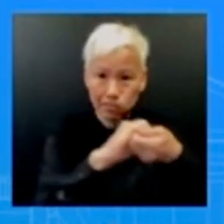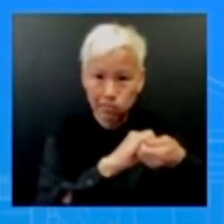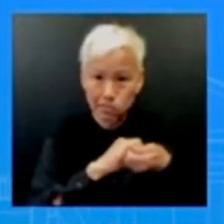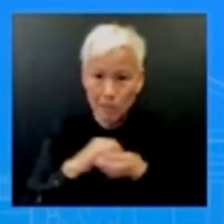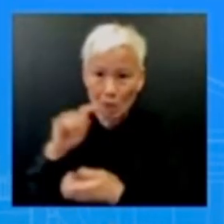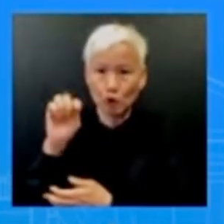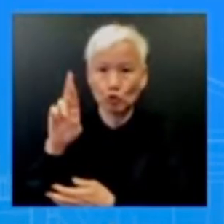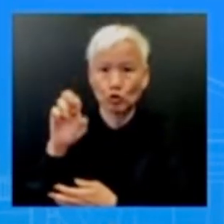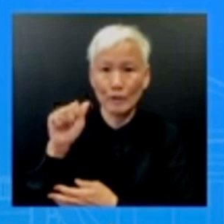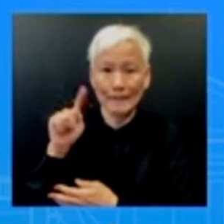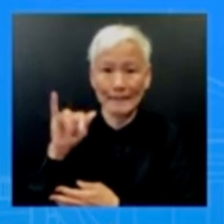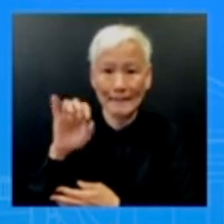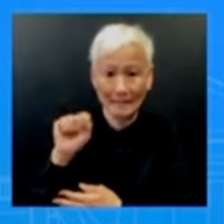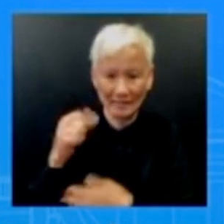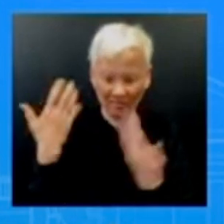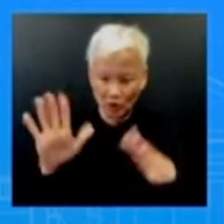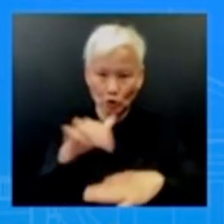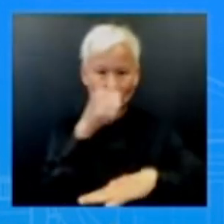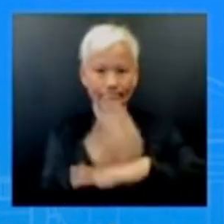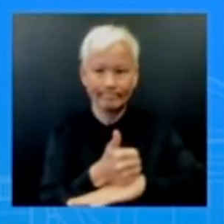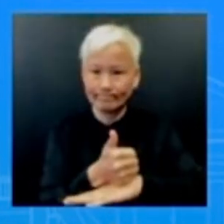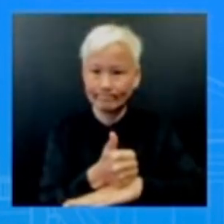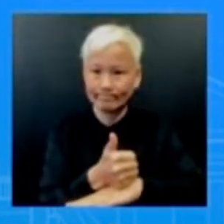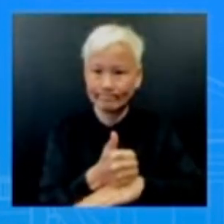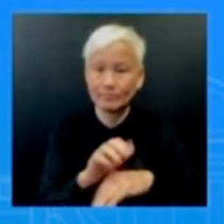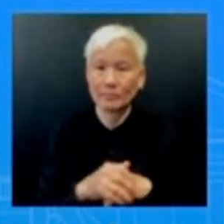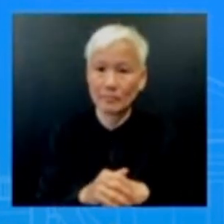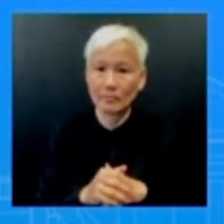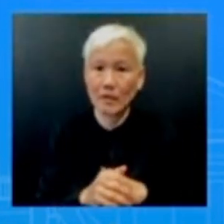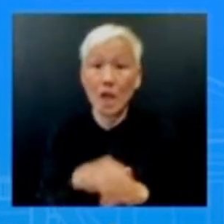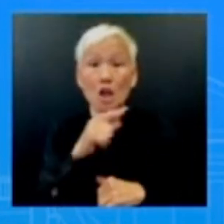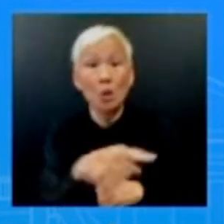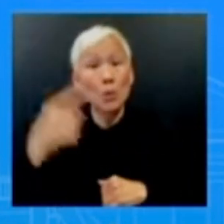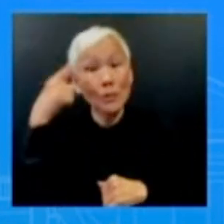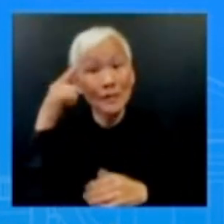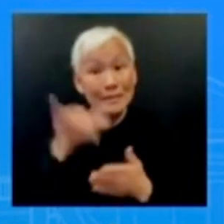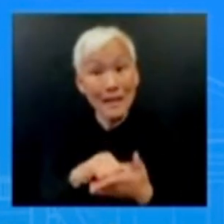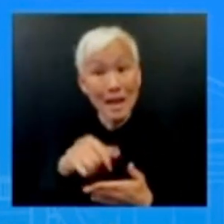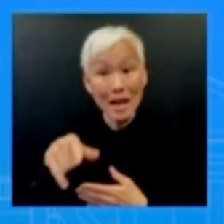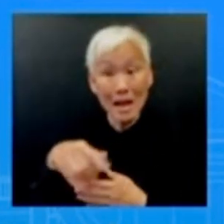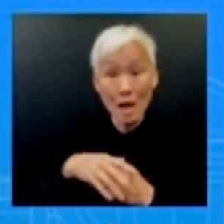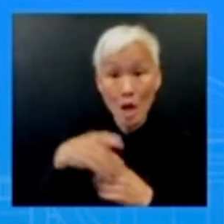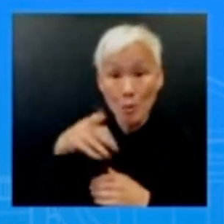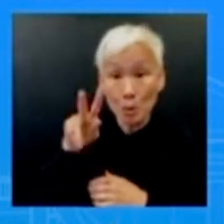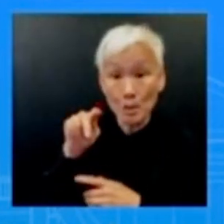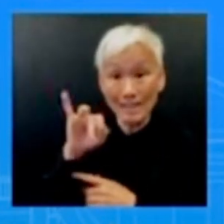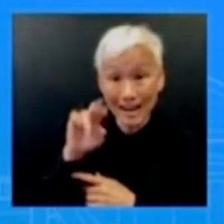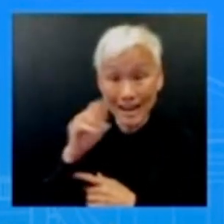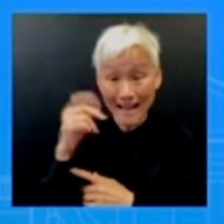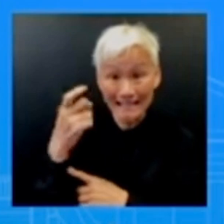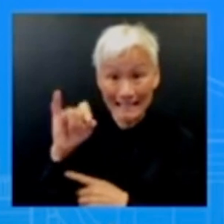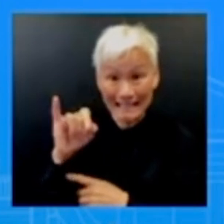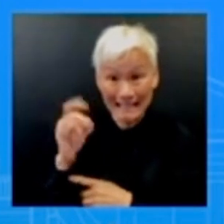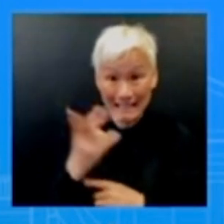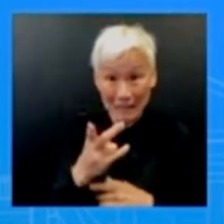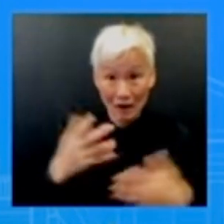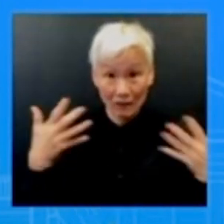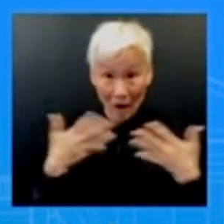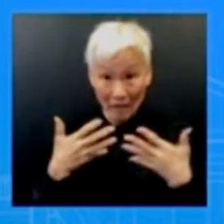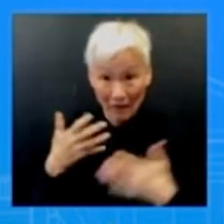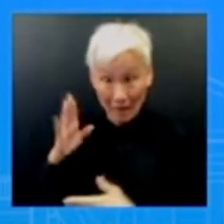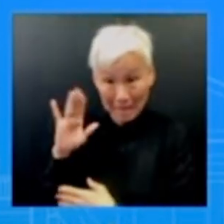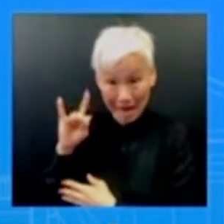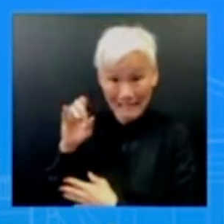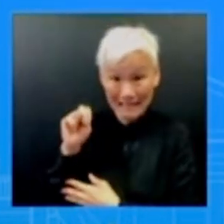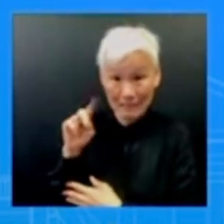think that Putin and Xi fear President Biden? You'd have to ask them whether they fear or they not. Okay.